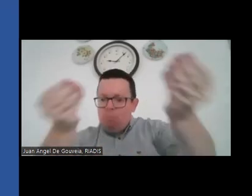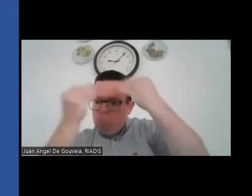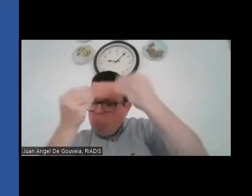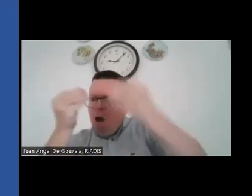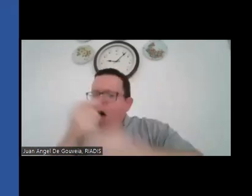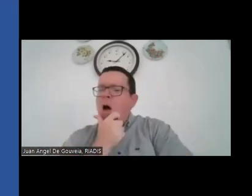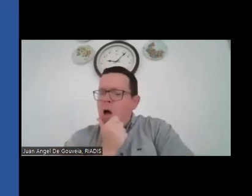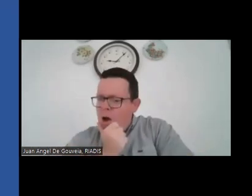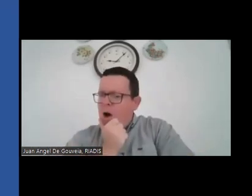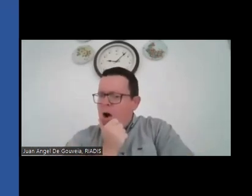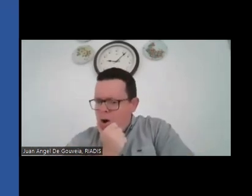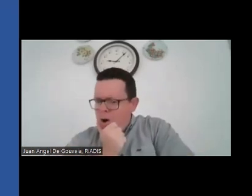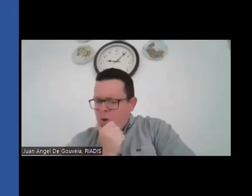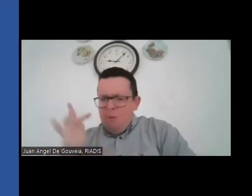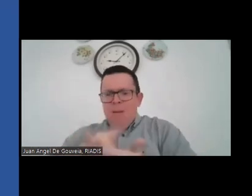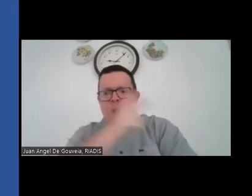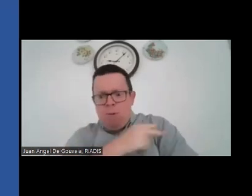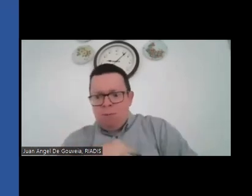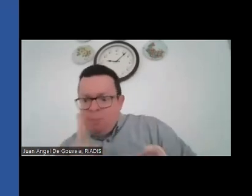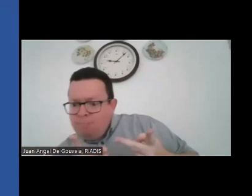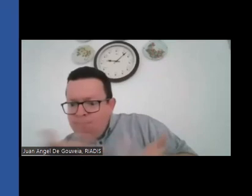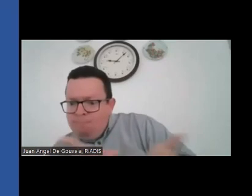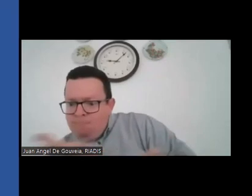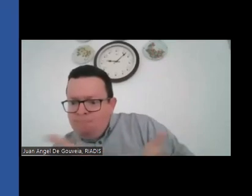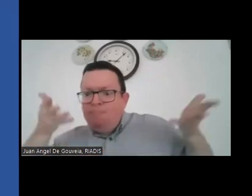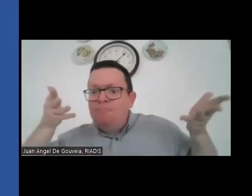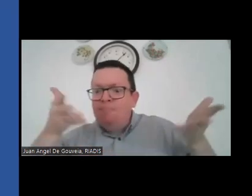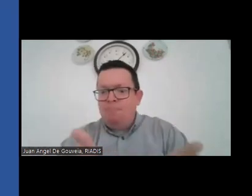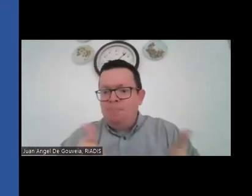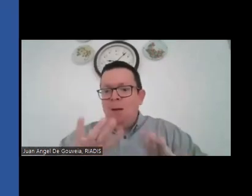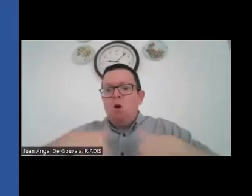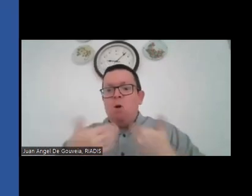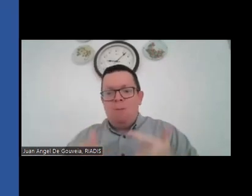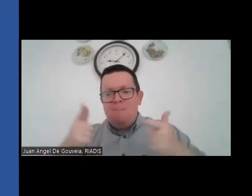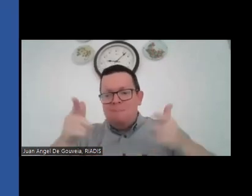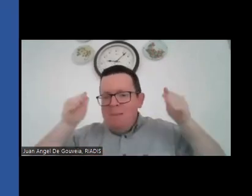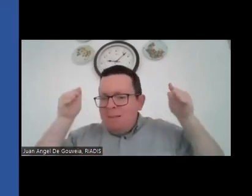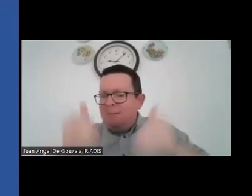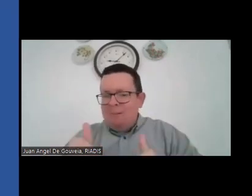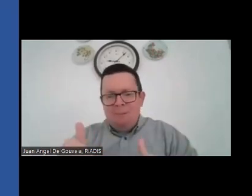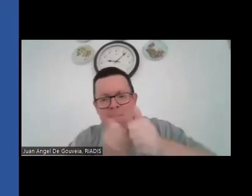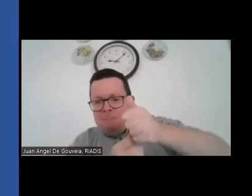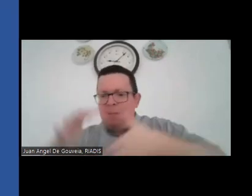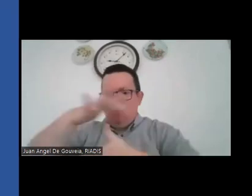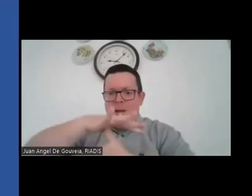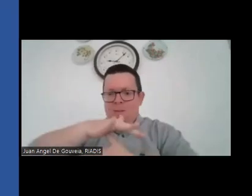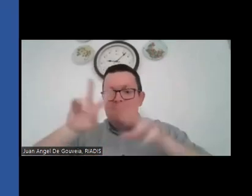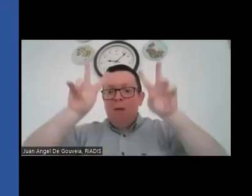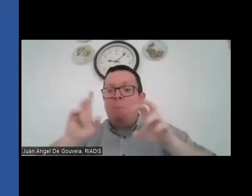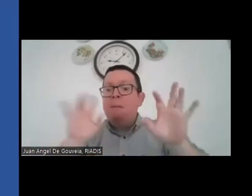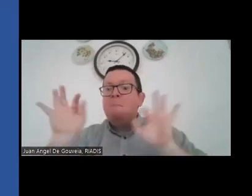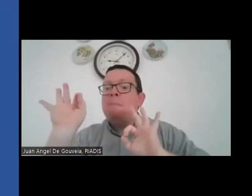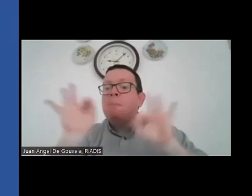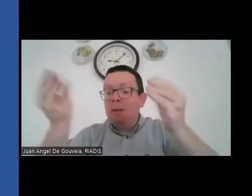disaster. Although this methodology places a special emphasis on preparedness for disaster response